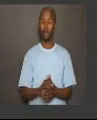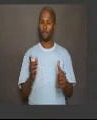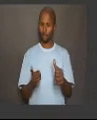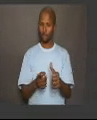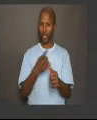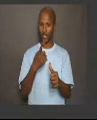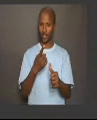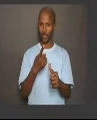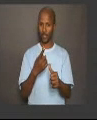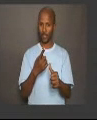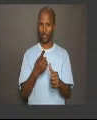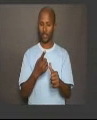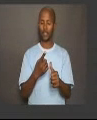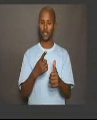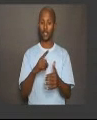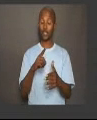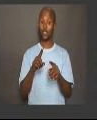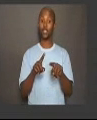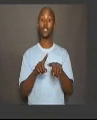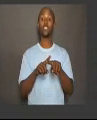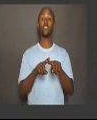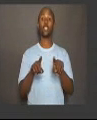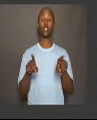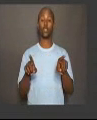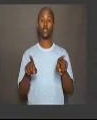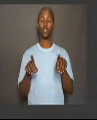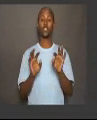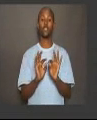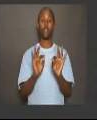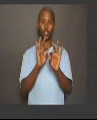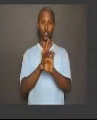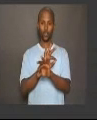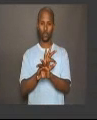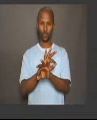First, let us differentiate the function.